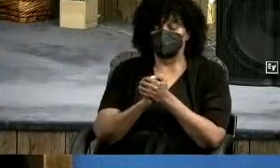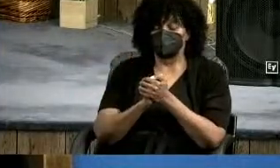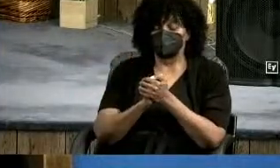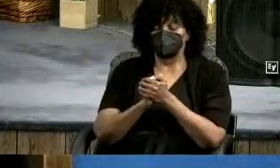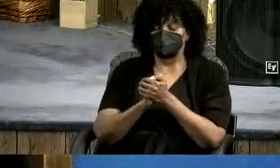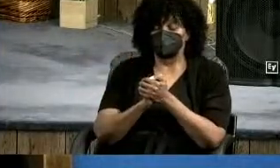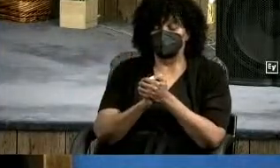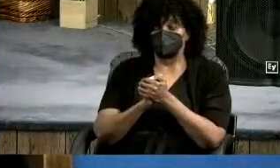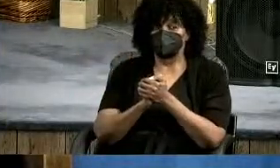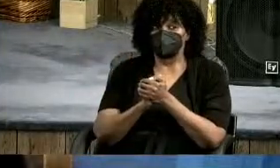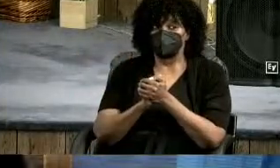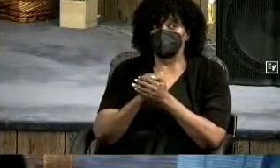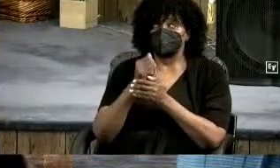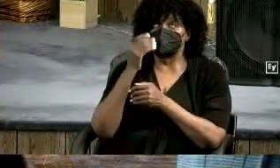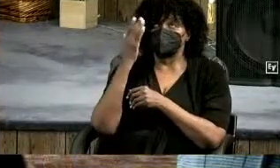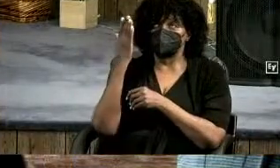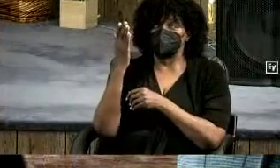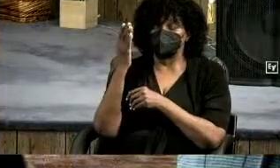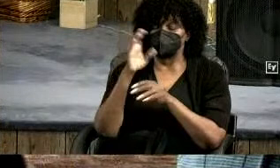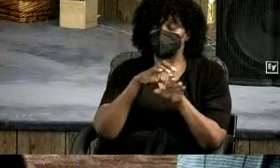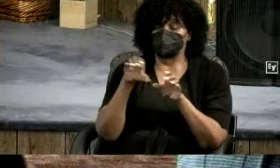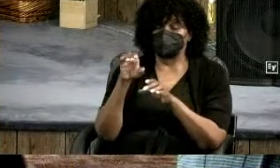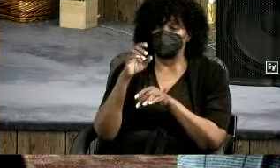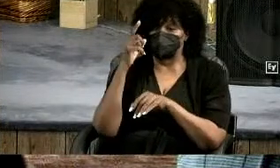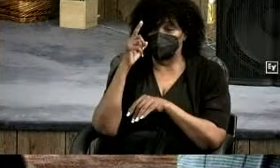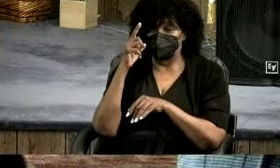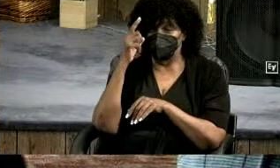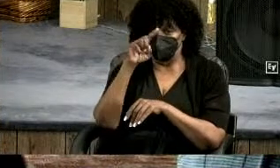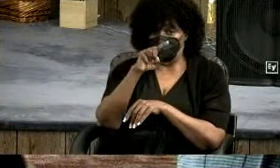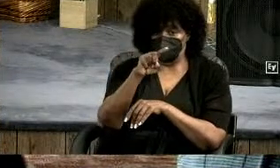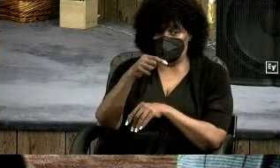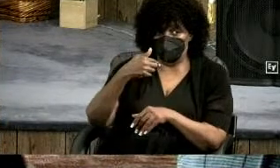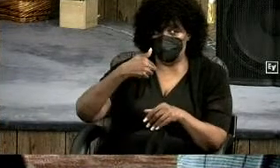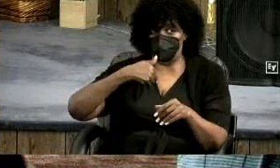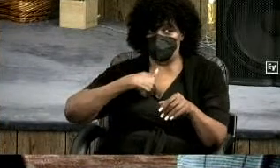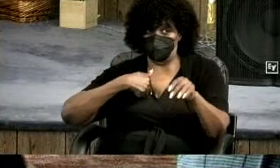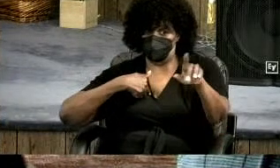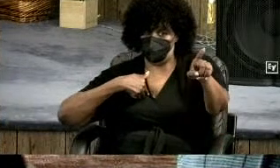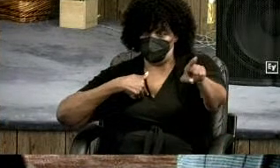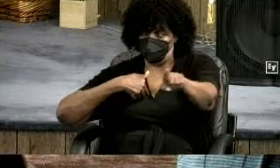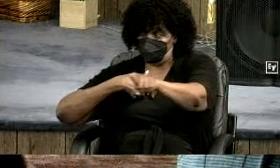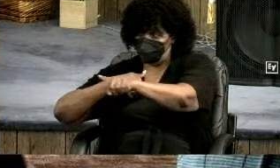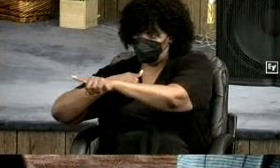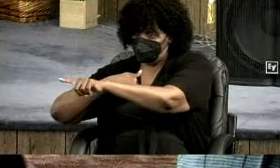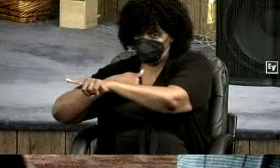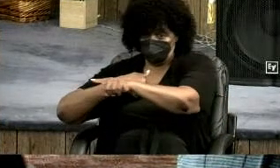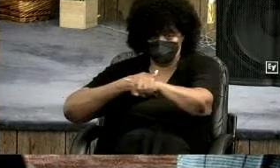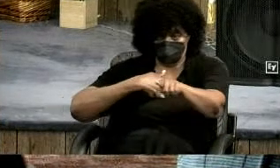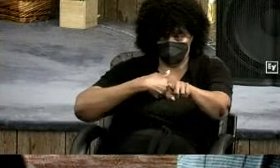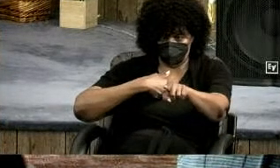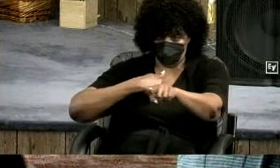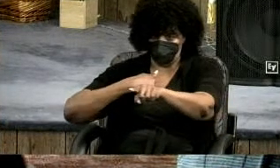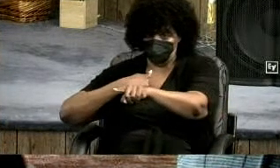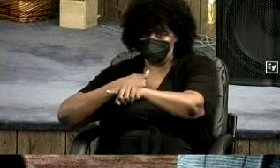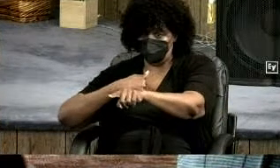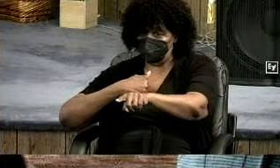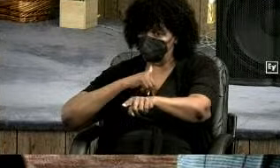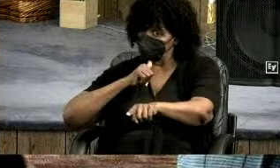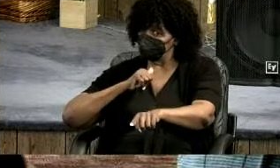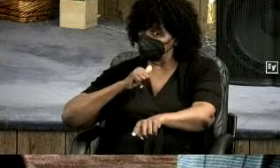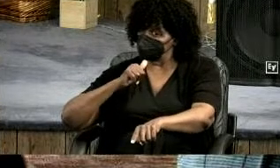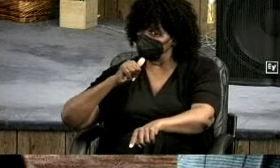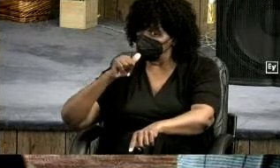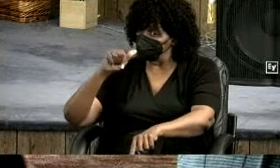he did it for who? Did he do it for you? Oh, yes. He didn't have to do